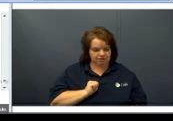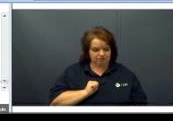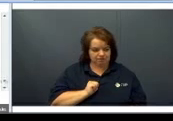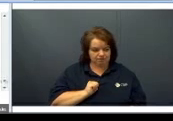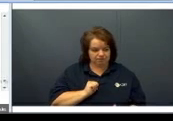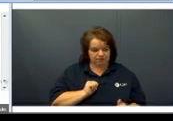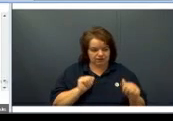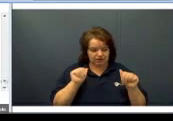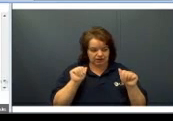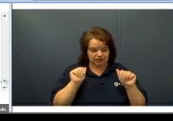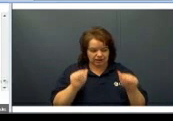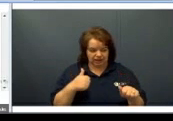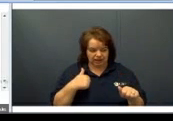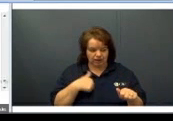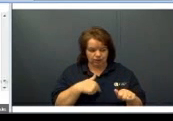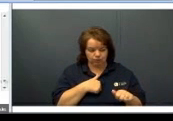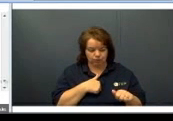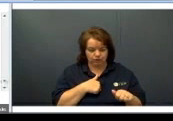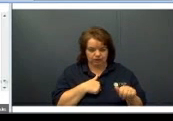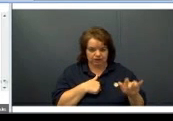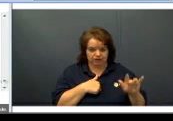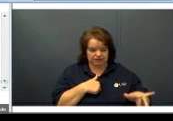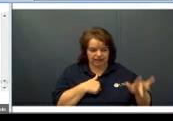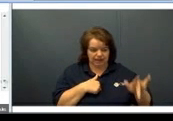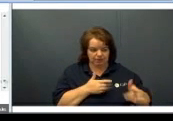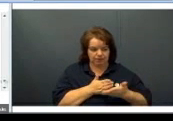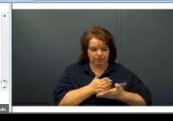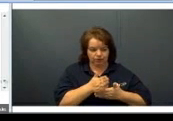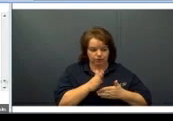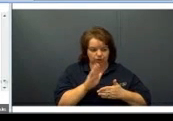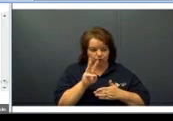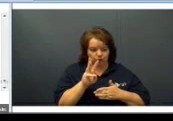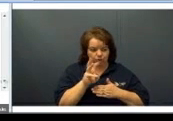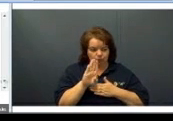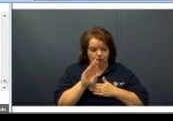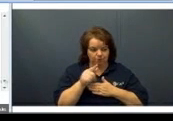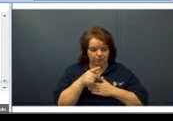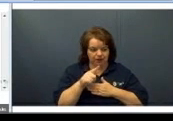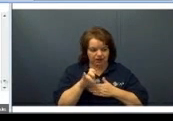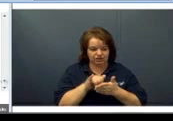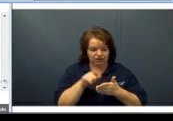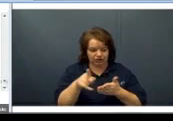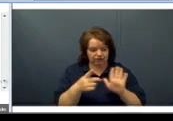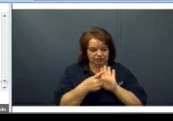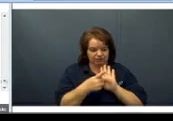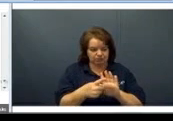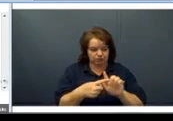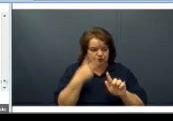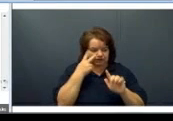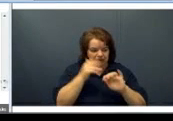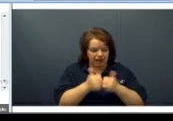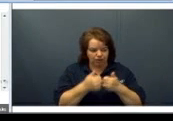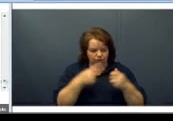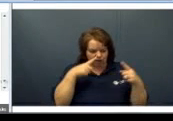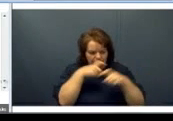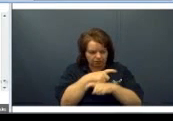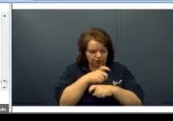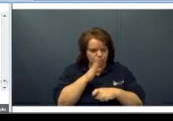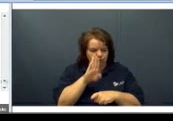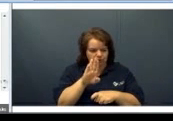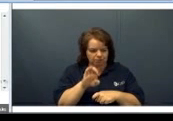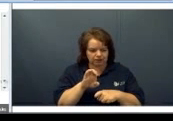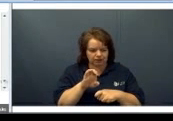can we tab through a web page as you demonstrated to see how complicated it would be for those